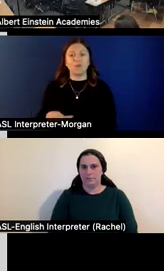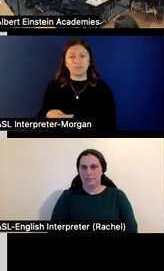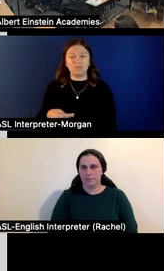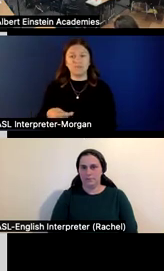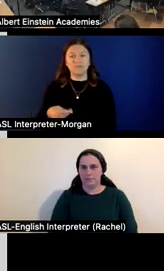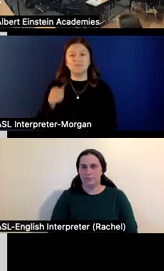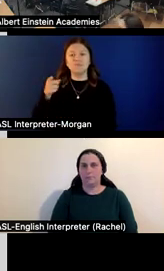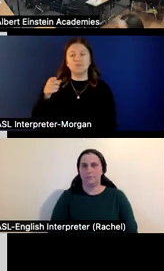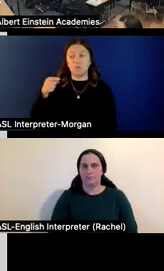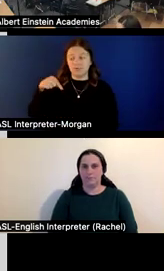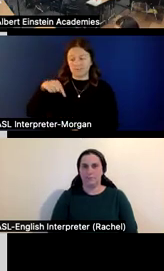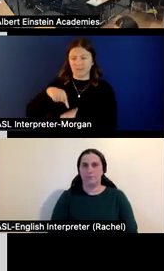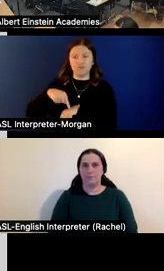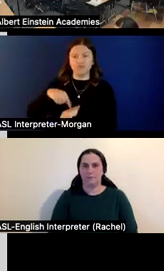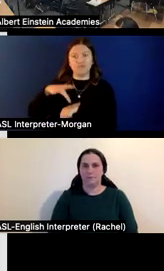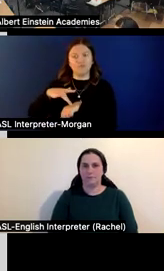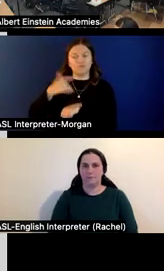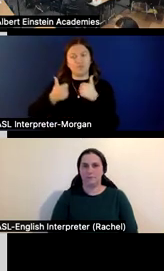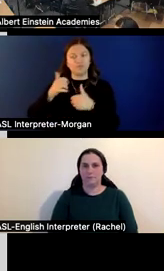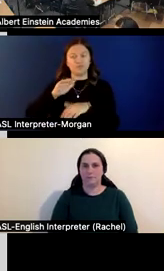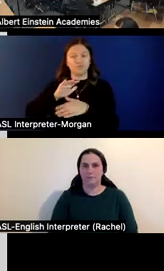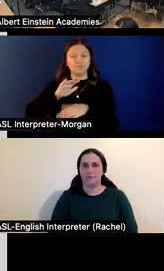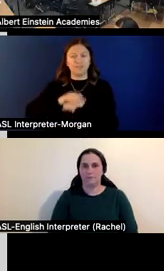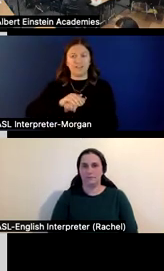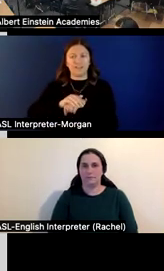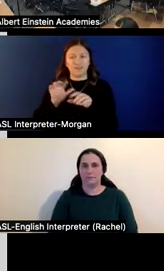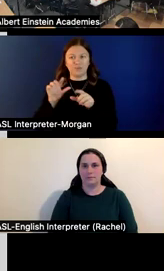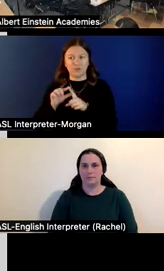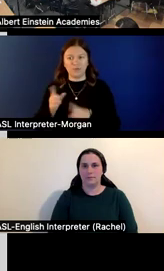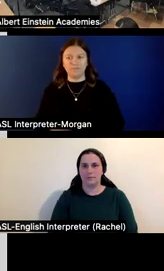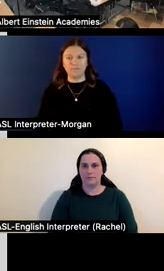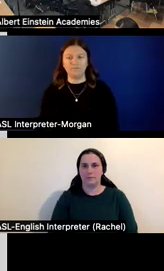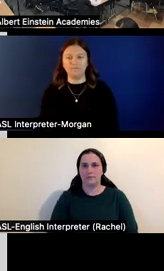word. Okay, die Schere.